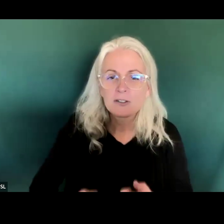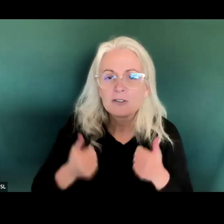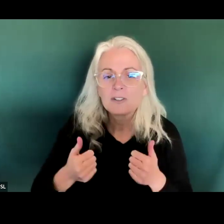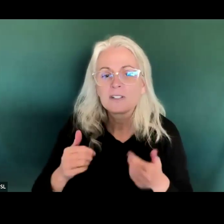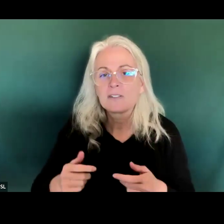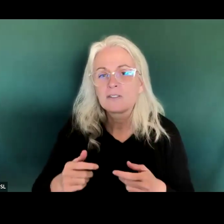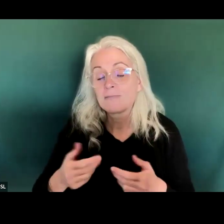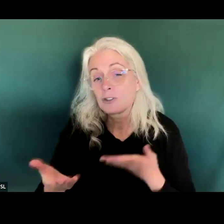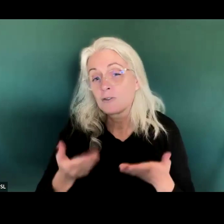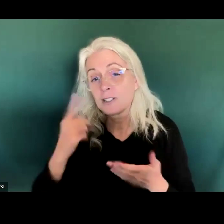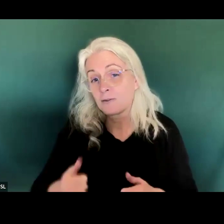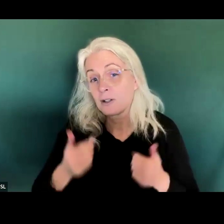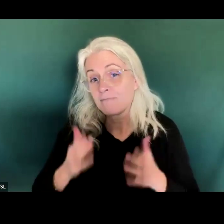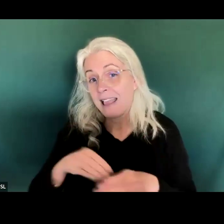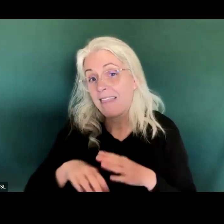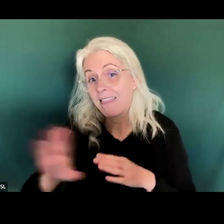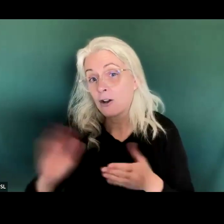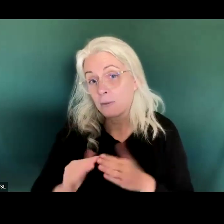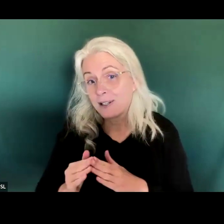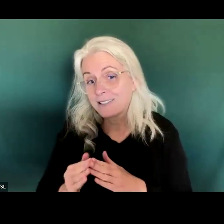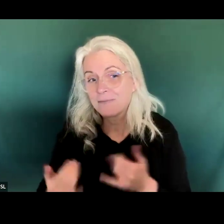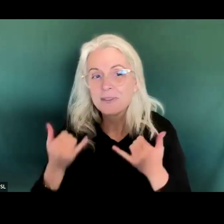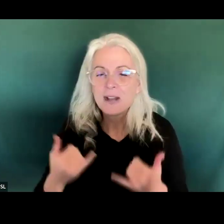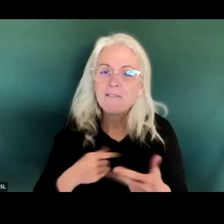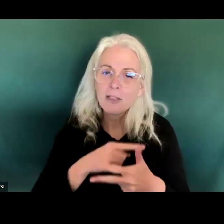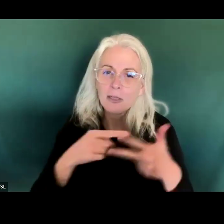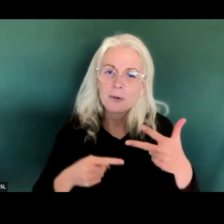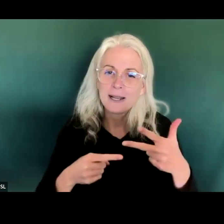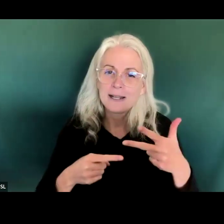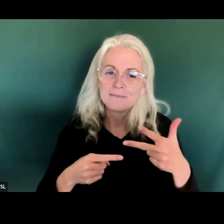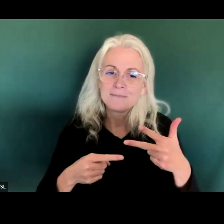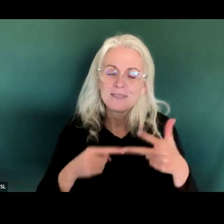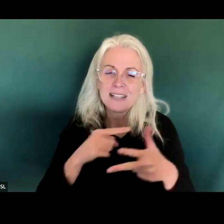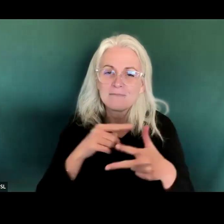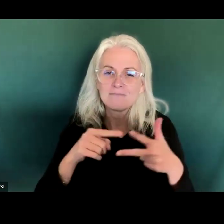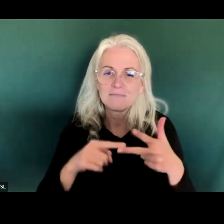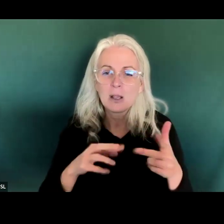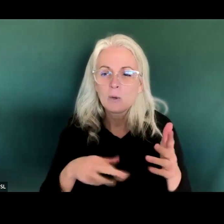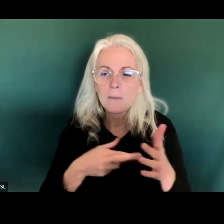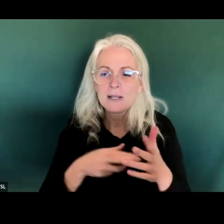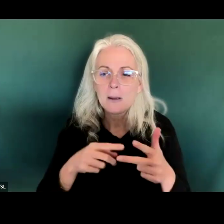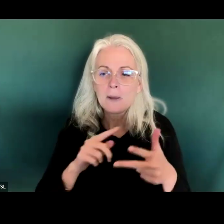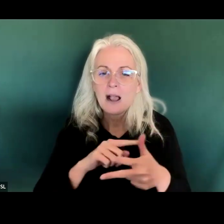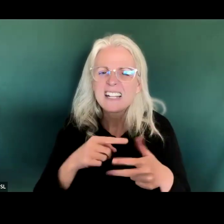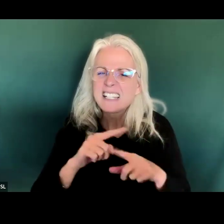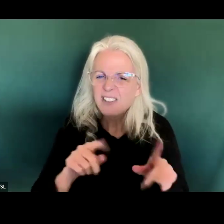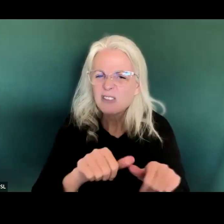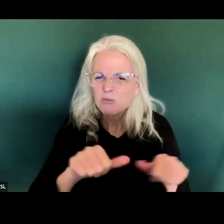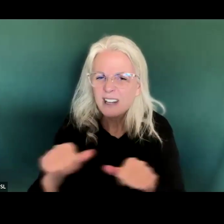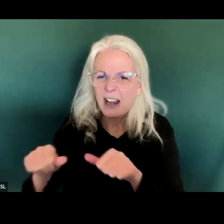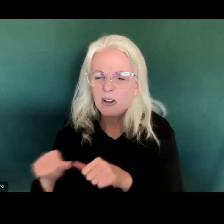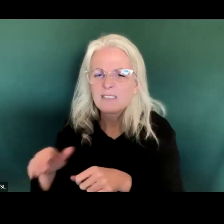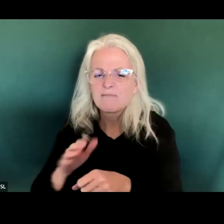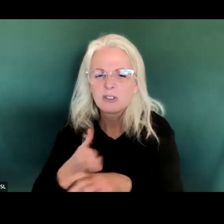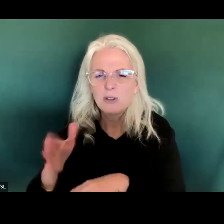their communities. Joining us today, we have 3 guest panelists, each representing different geographic regions across